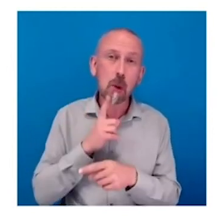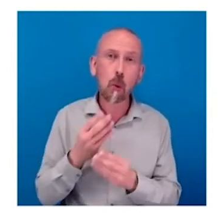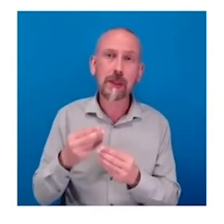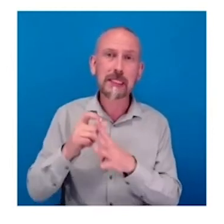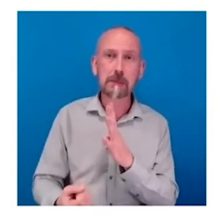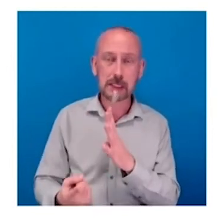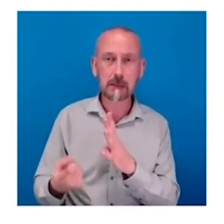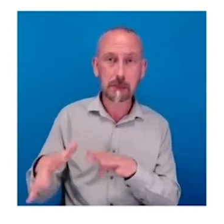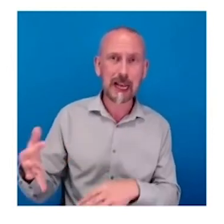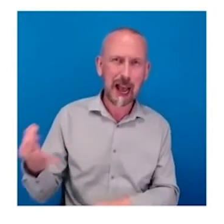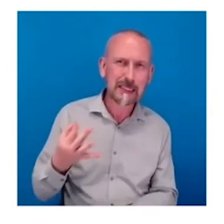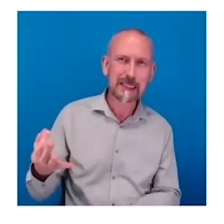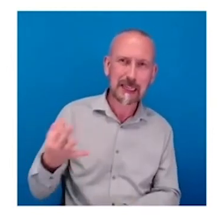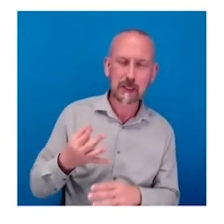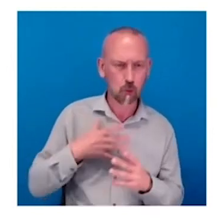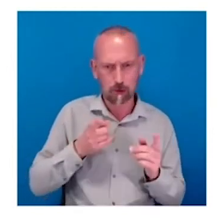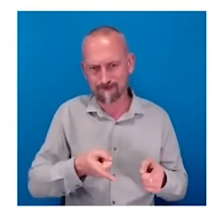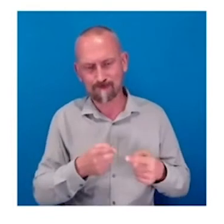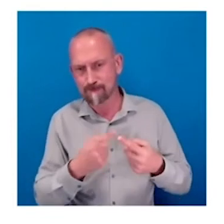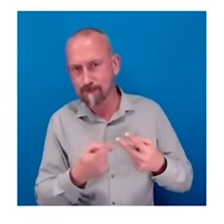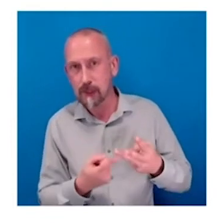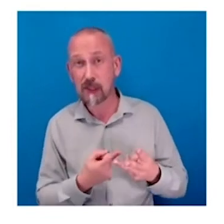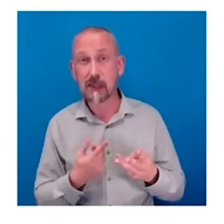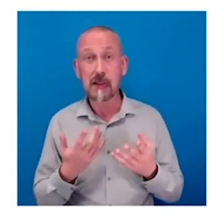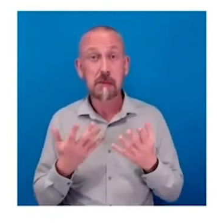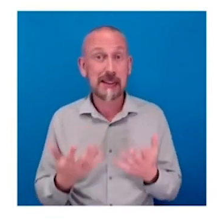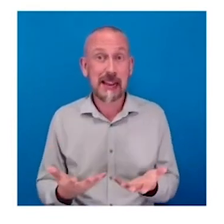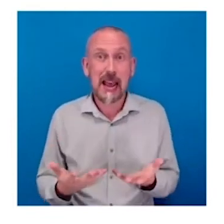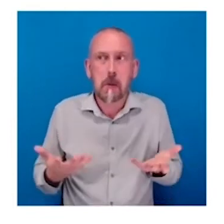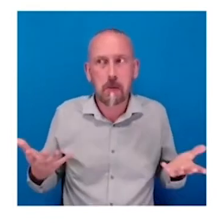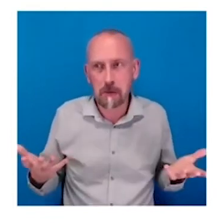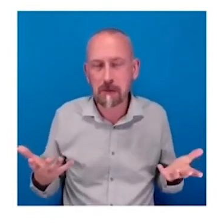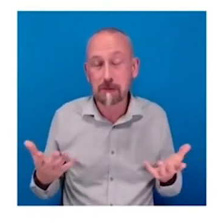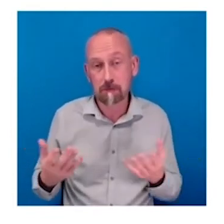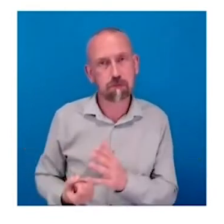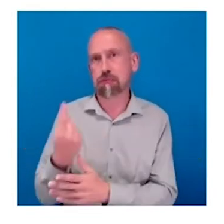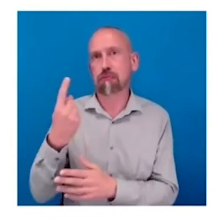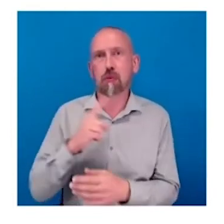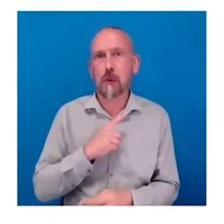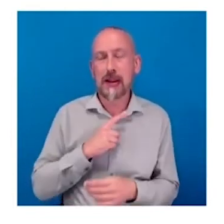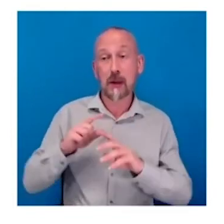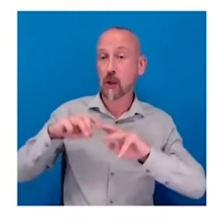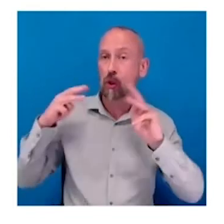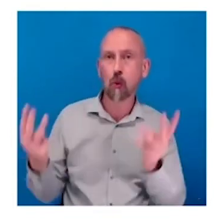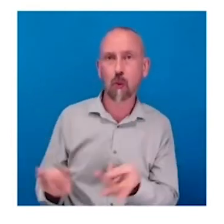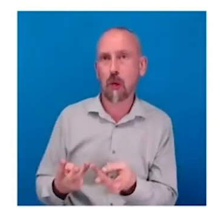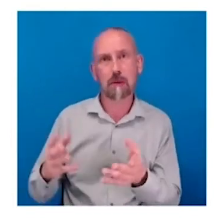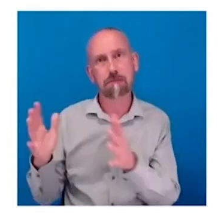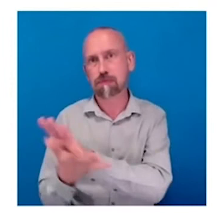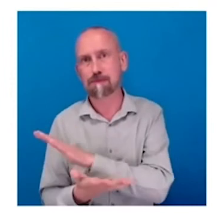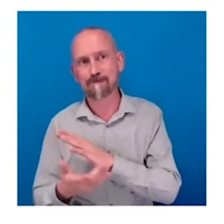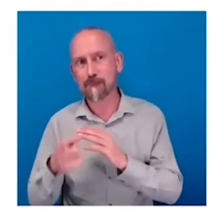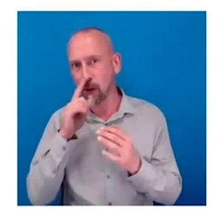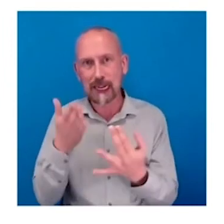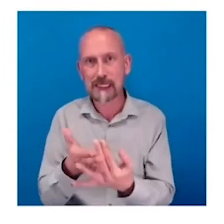no, but the whole world is being accommodated right now. So making sure that people with disabilities